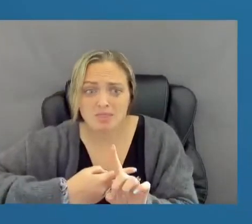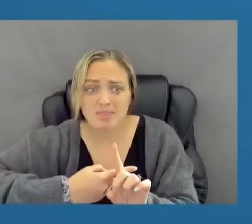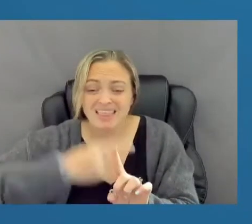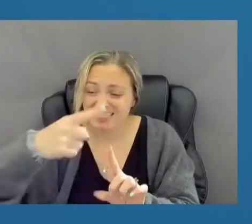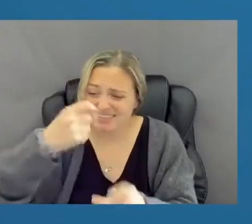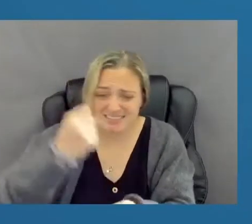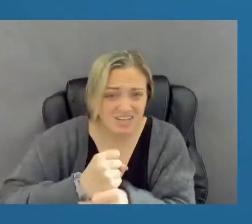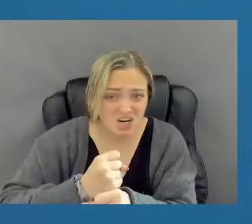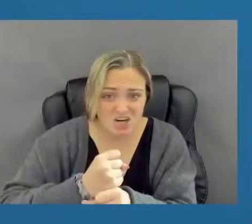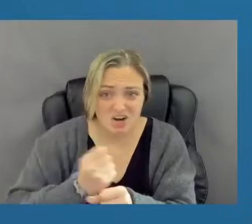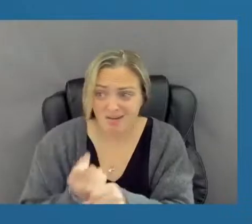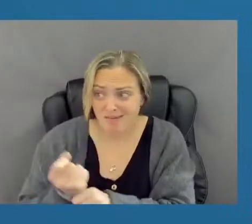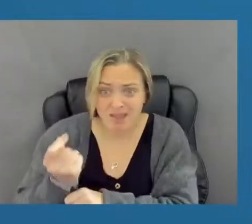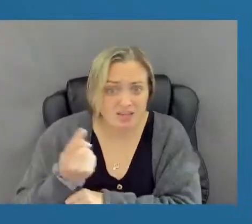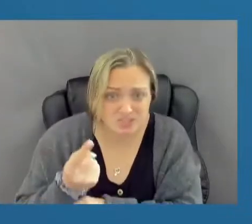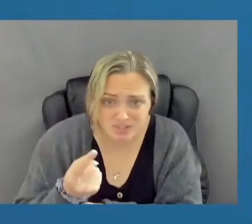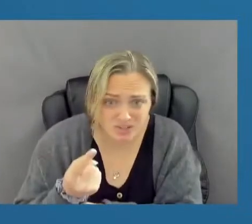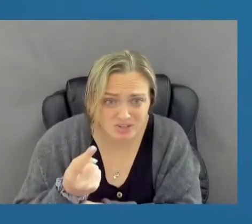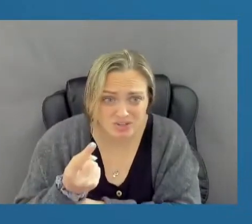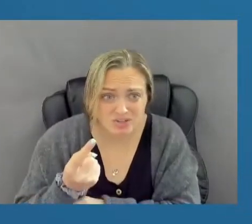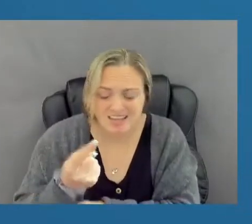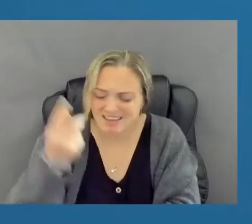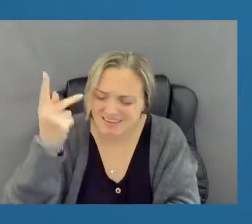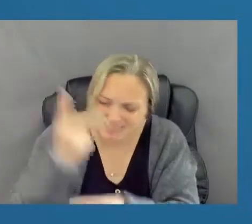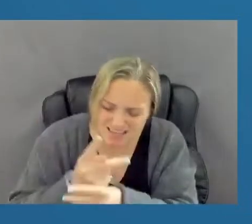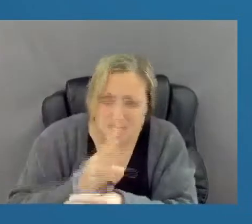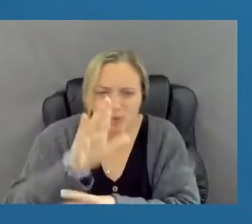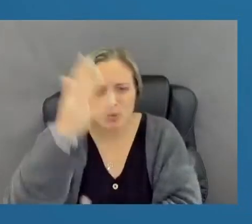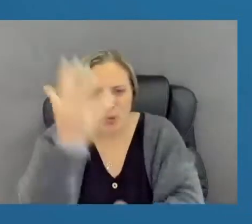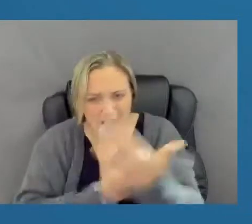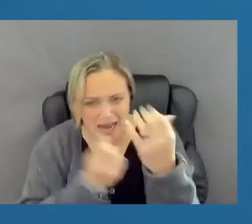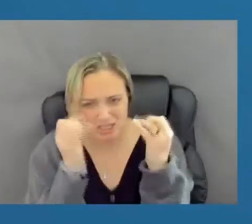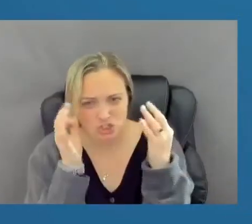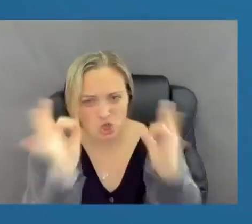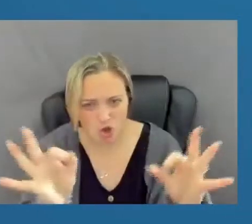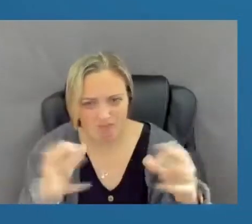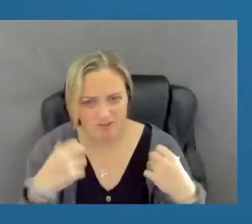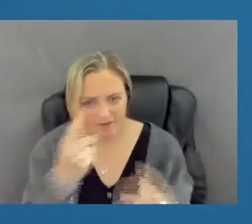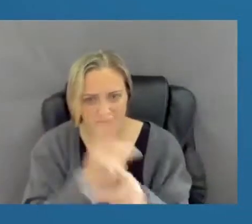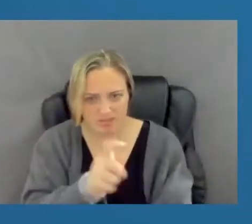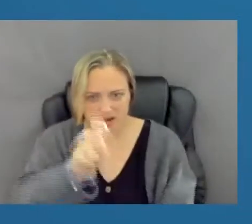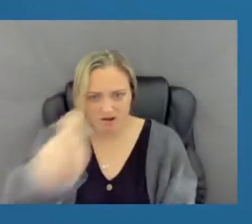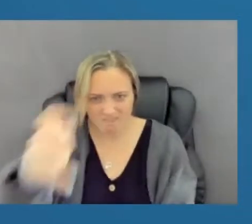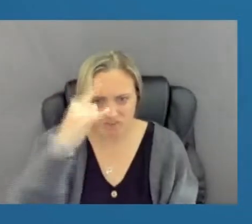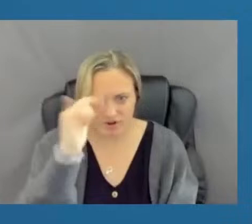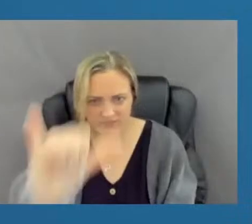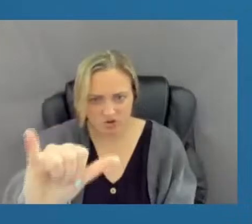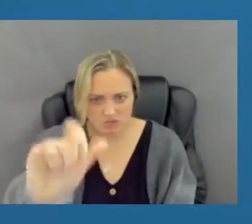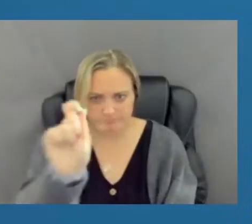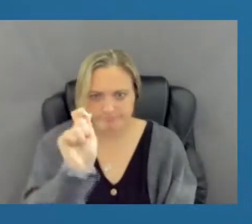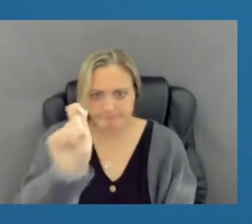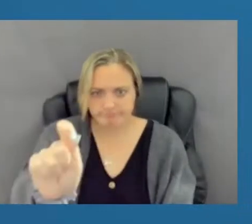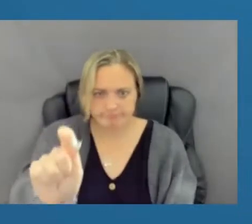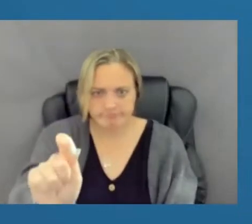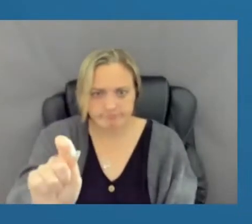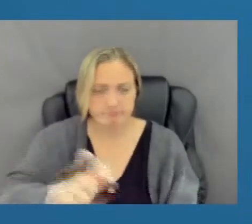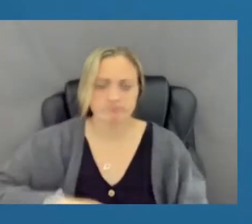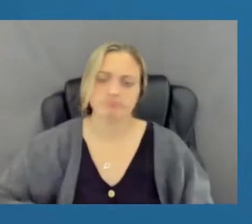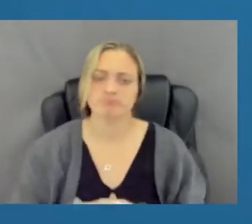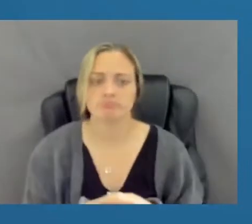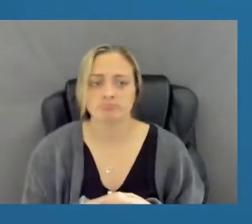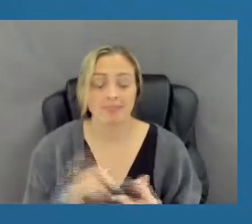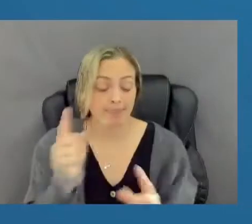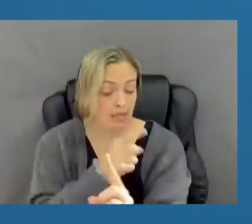year, hands off next year. Keep your hands off our health care forever. That's our charge, that's